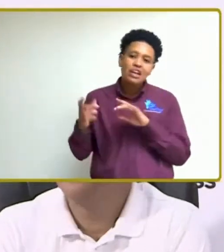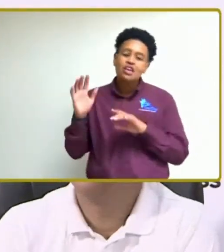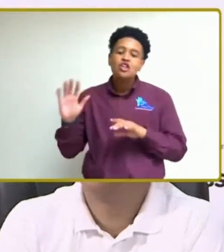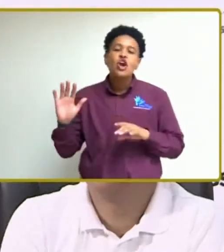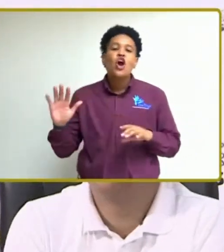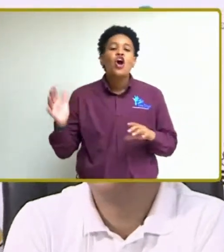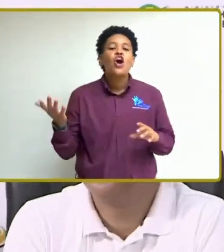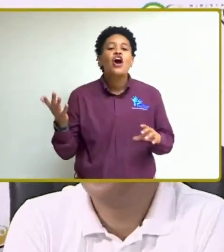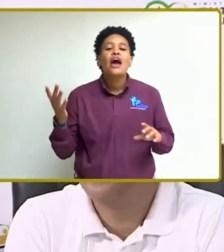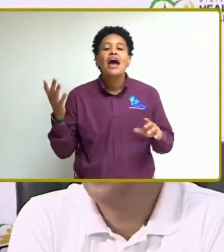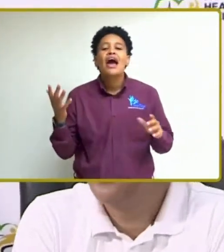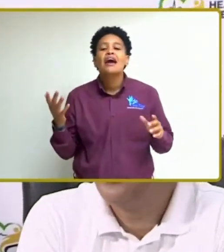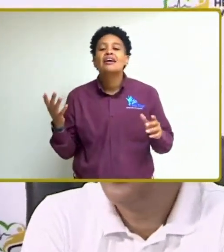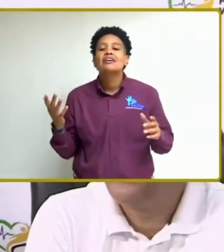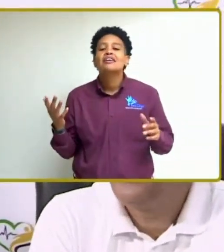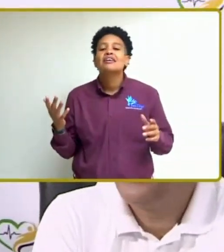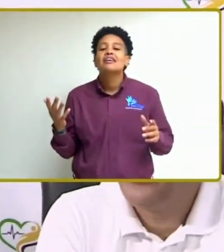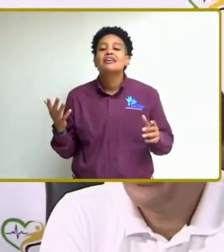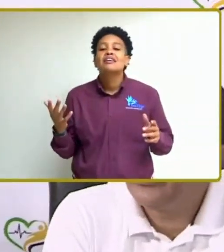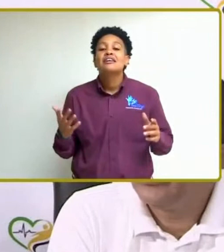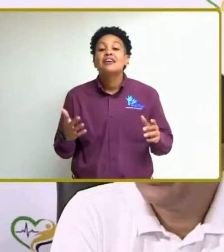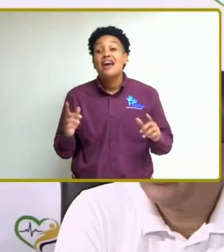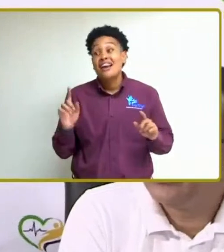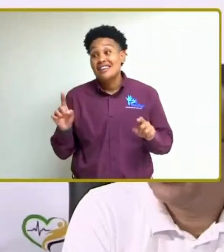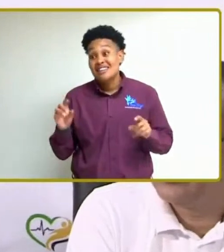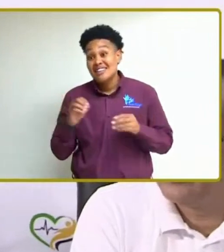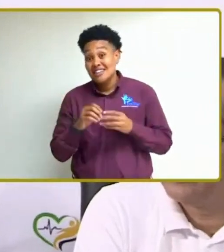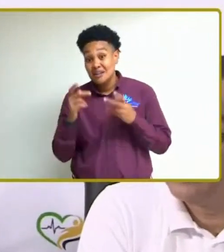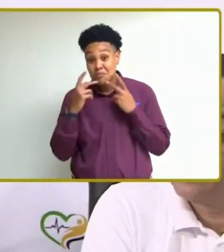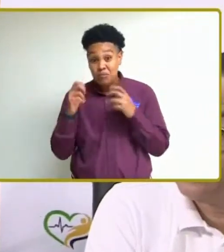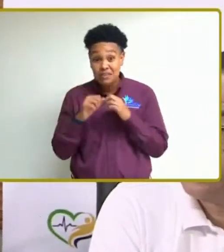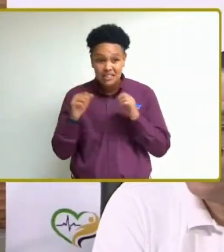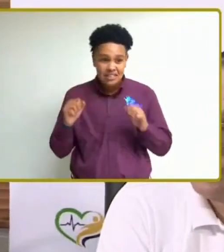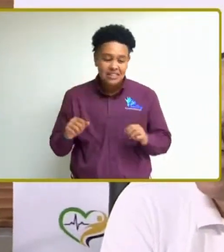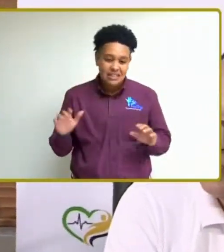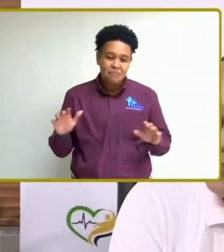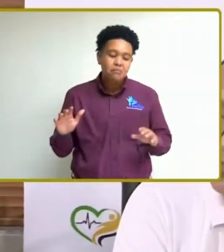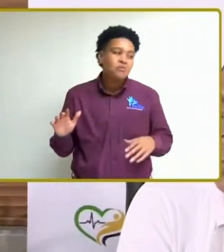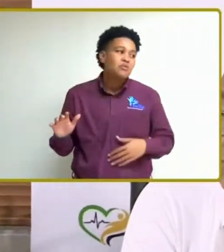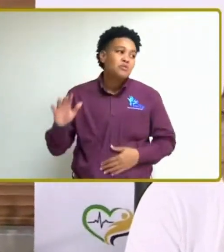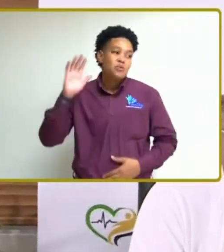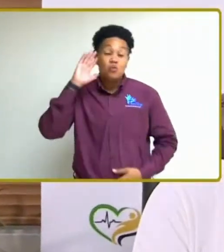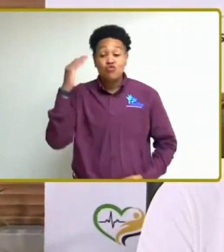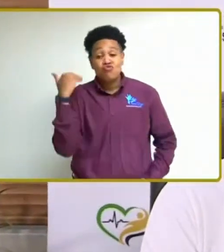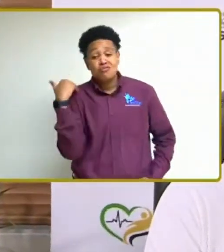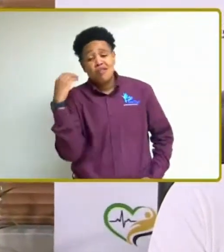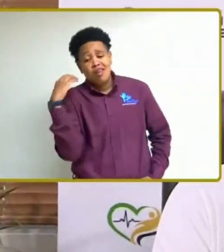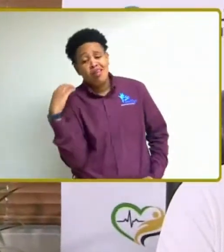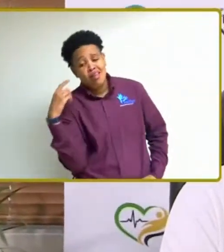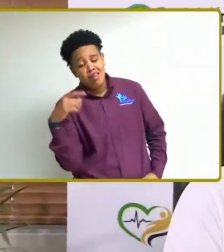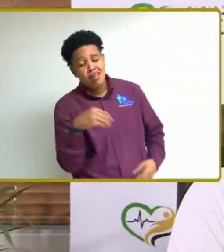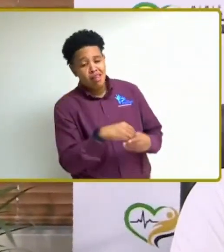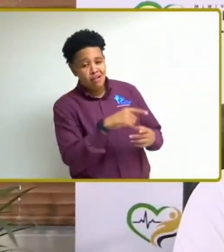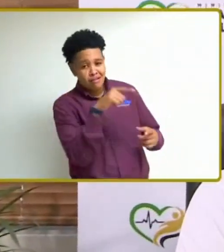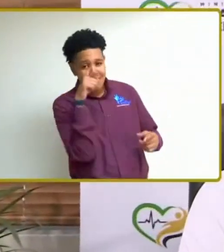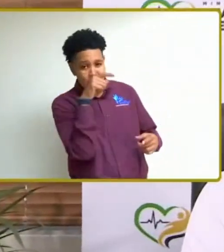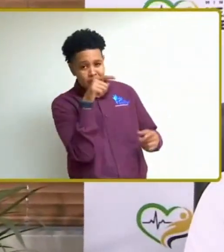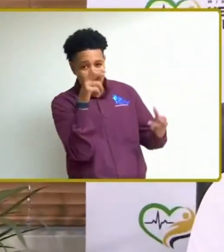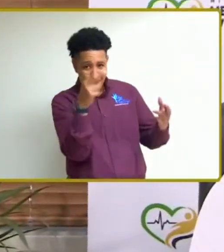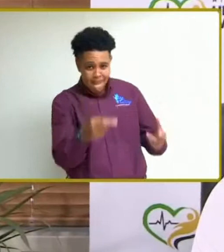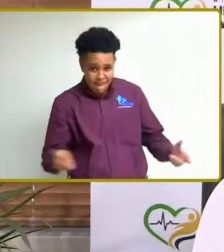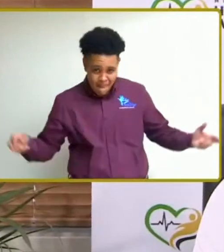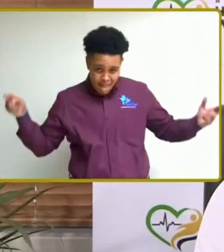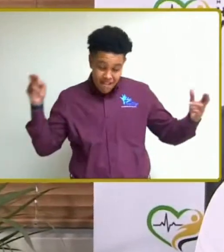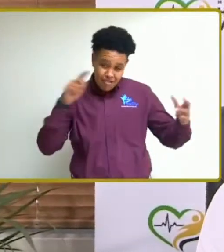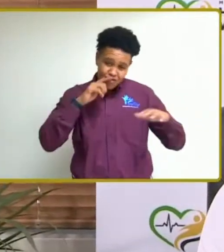your being attended to in the public system would fall within the remit of the resources that